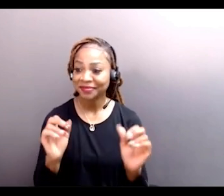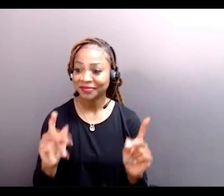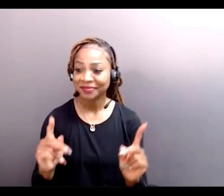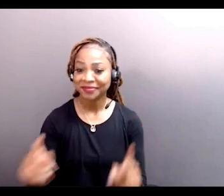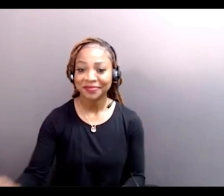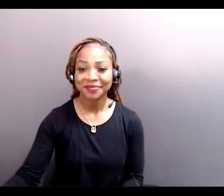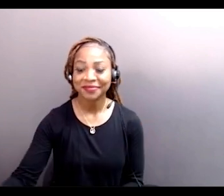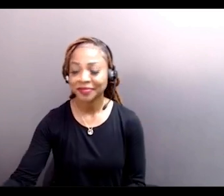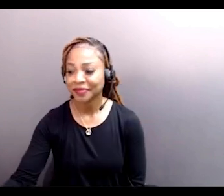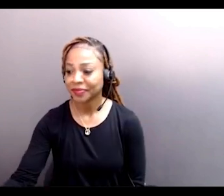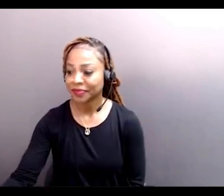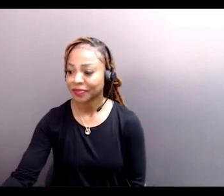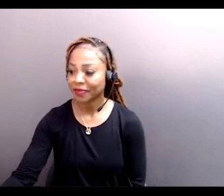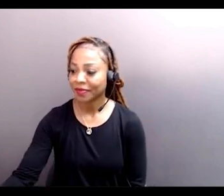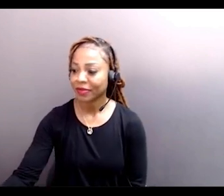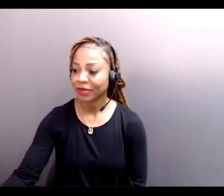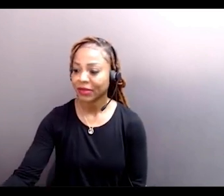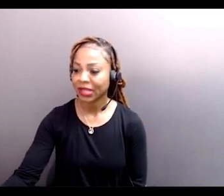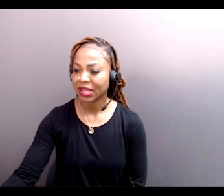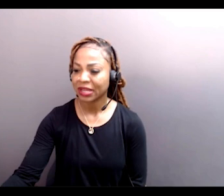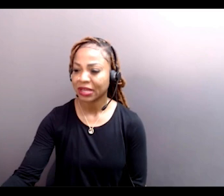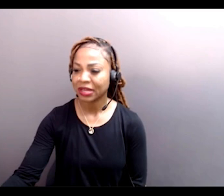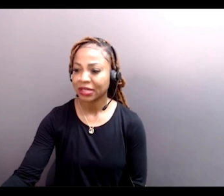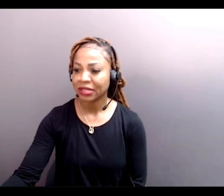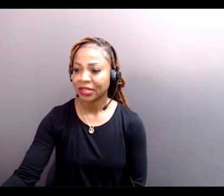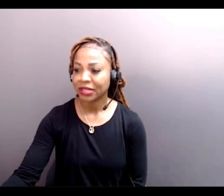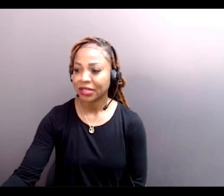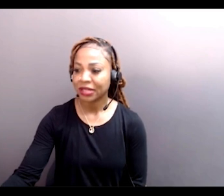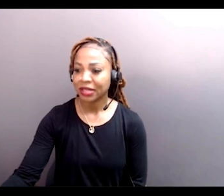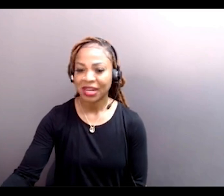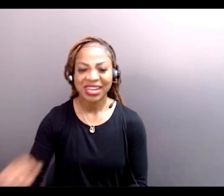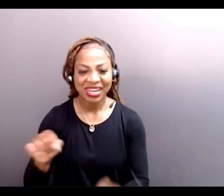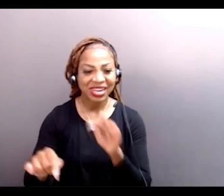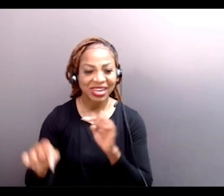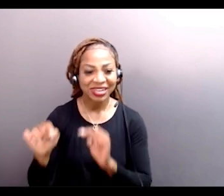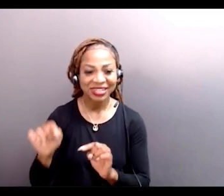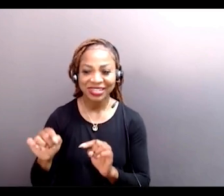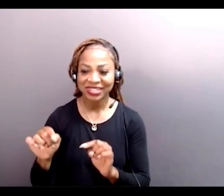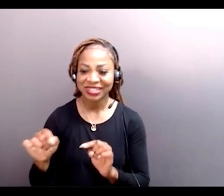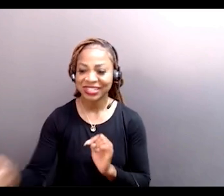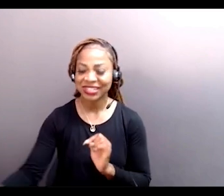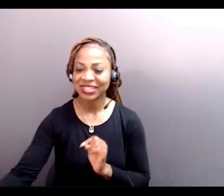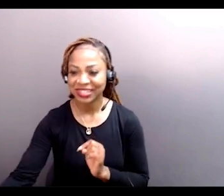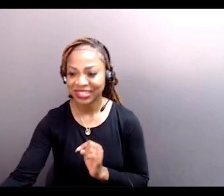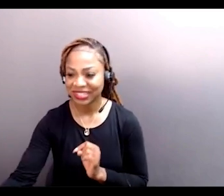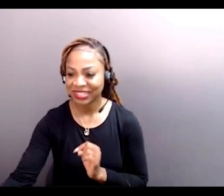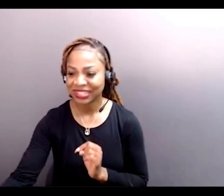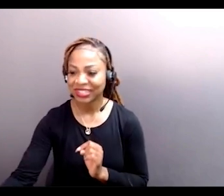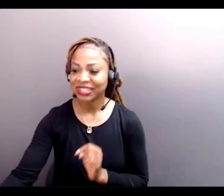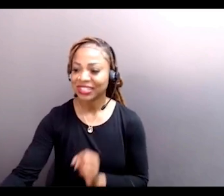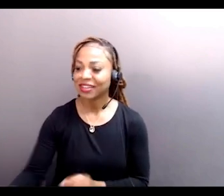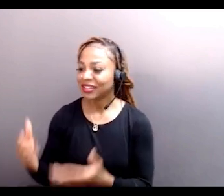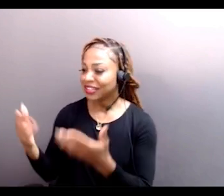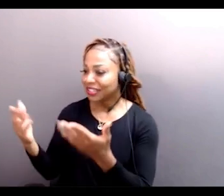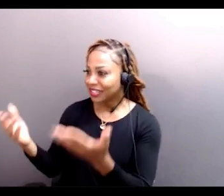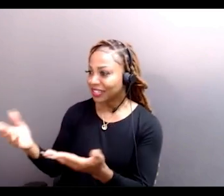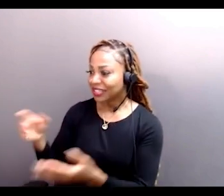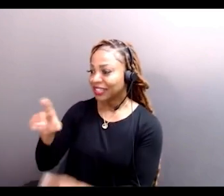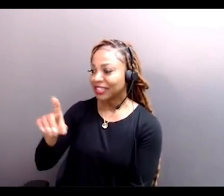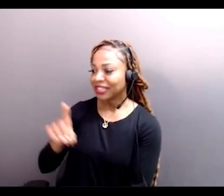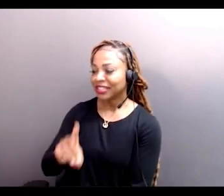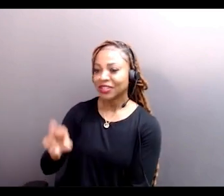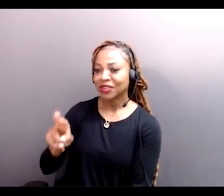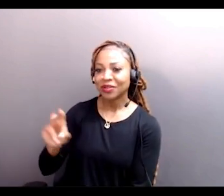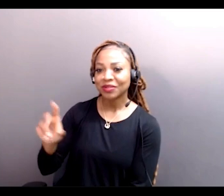Okay. So this is our last slide. Okay. I'm going to invite Dr. Dryden just